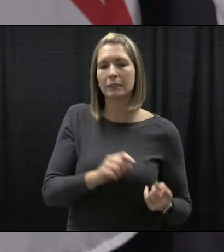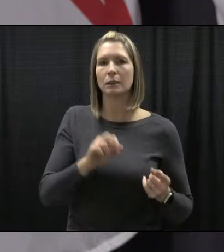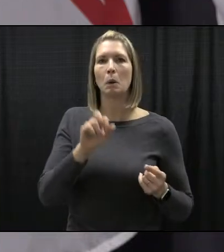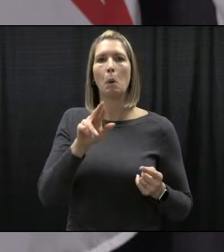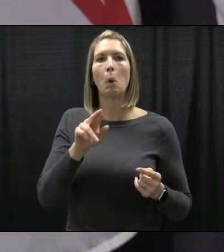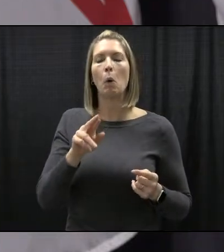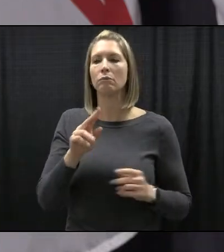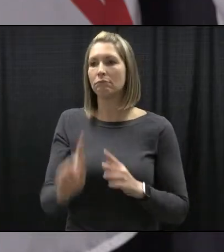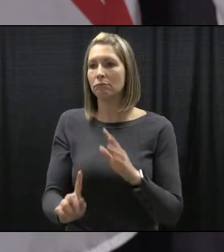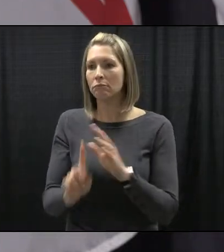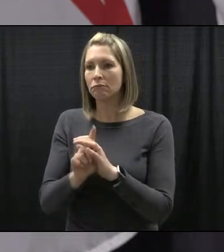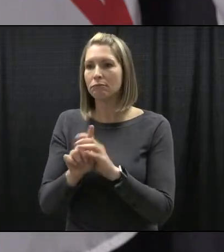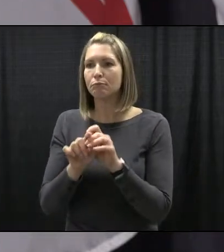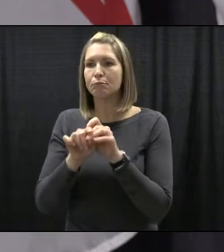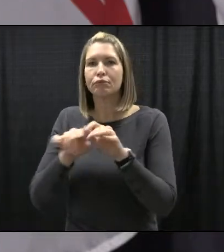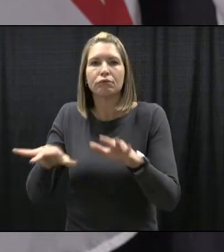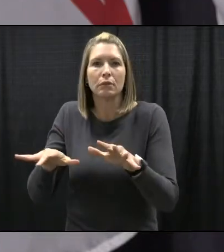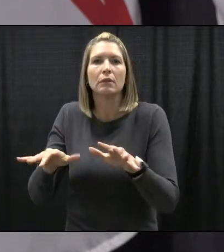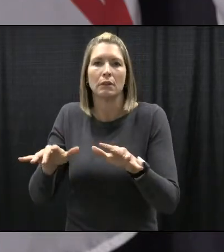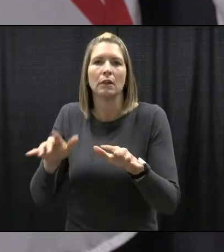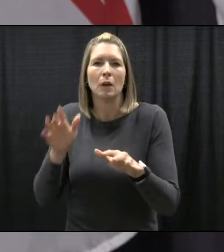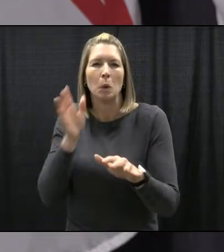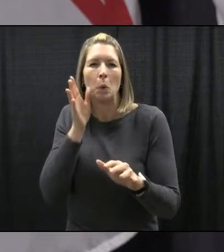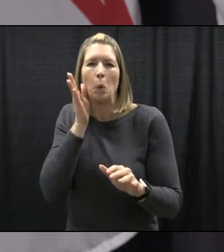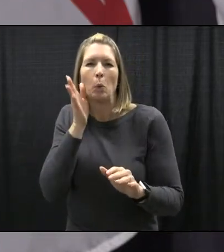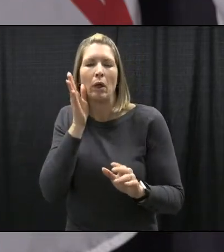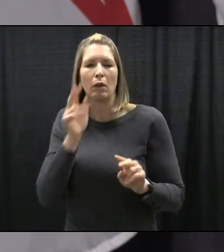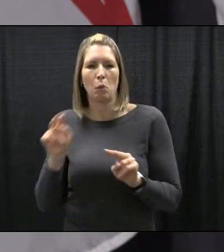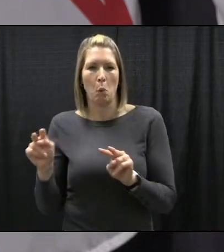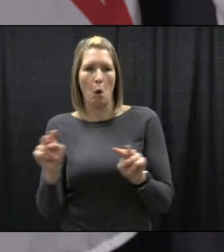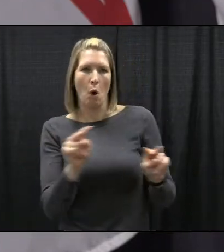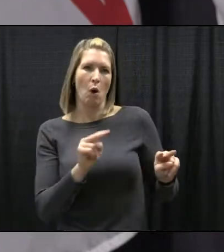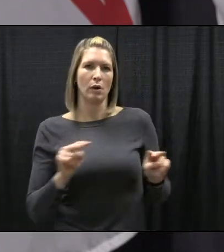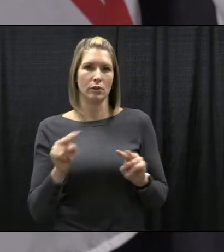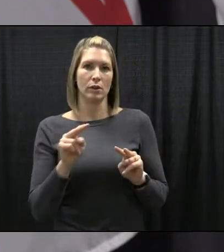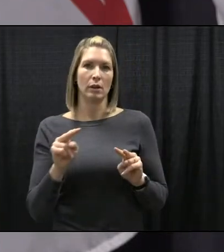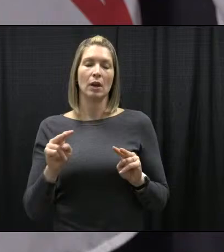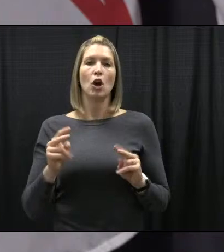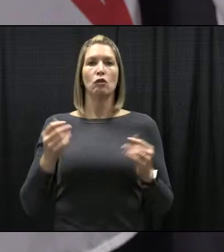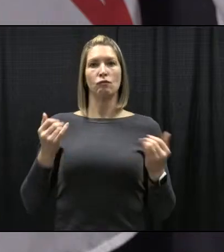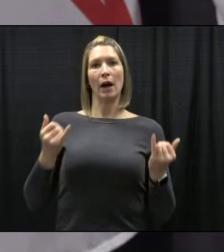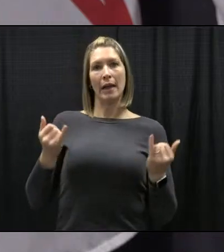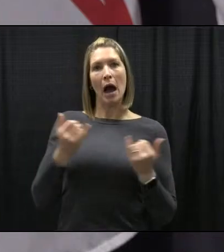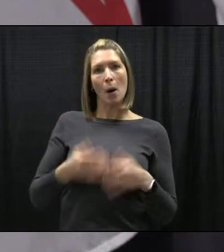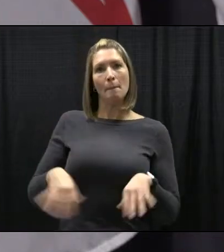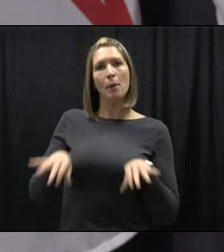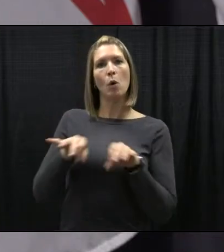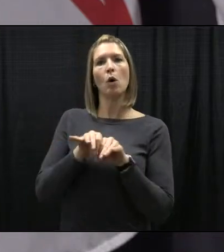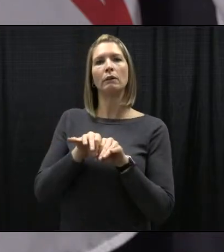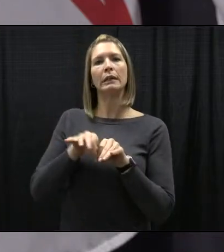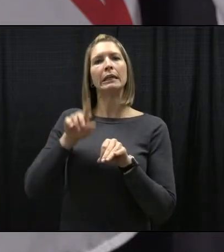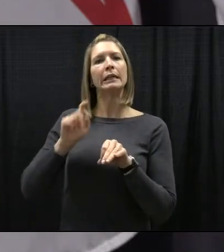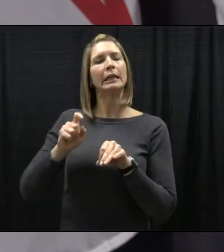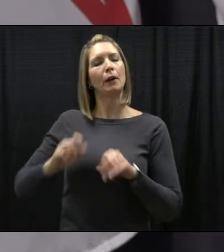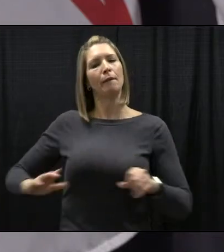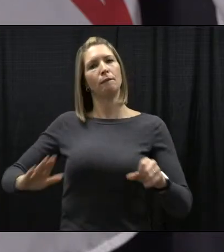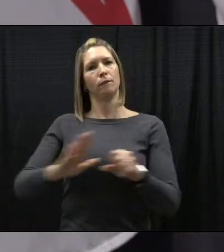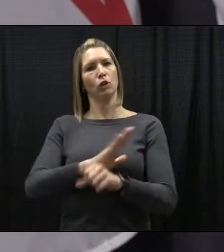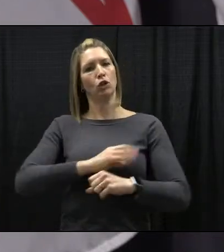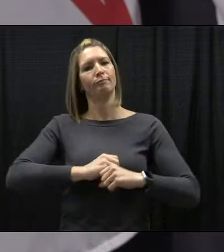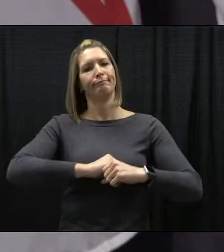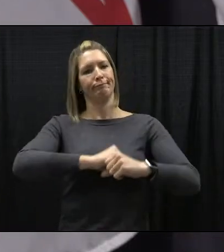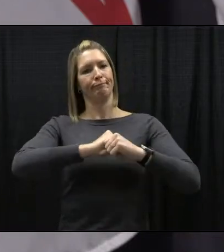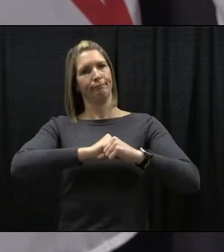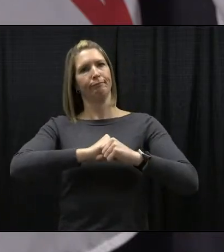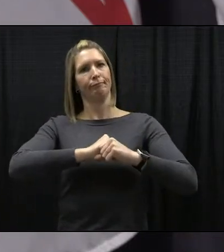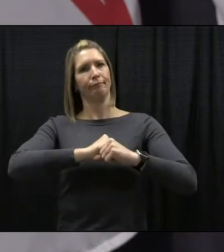like that. The other thing that we have to watch very carefully right now is that waning immunity that's been happening, that we've seen happening in those breakthrough cases. And